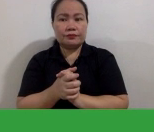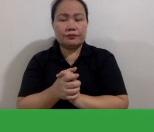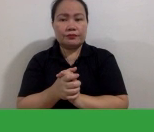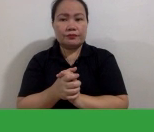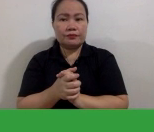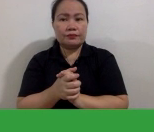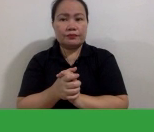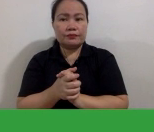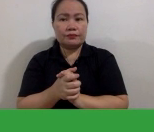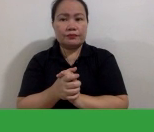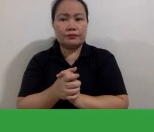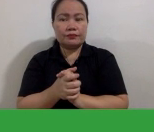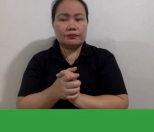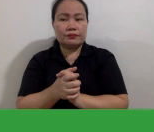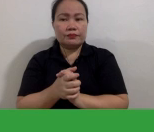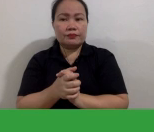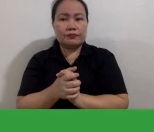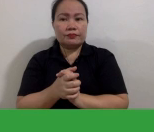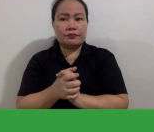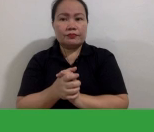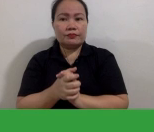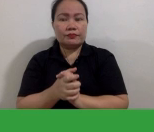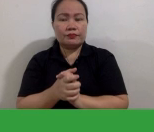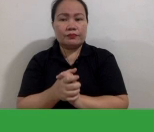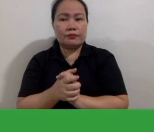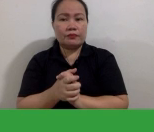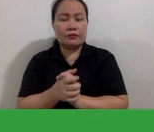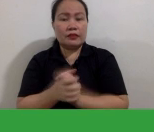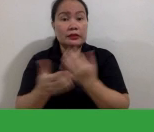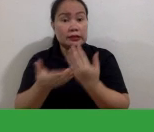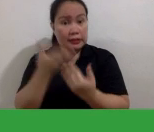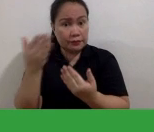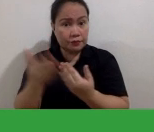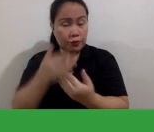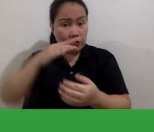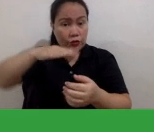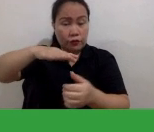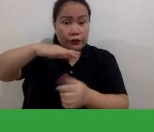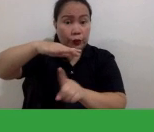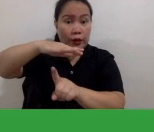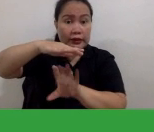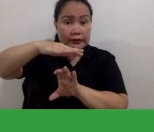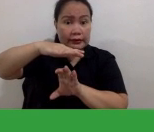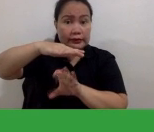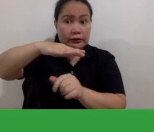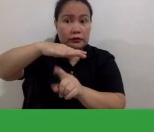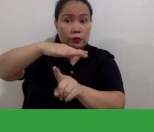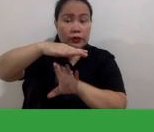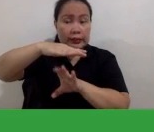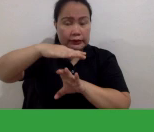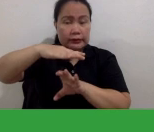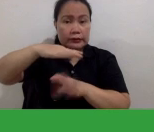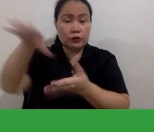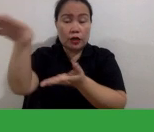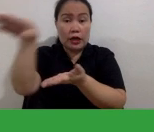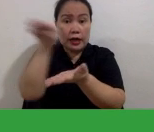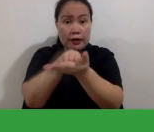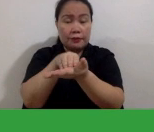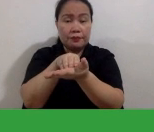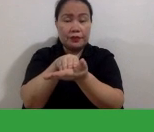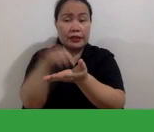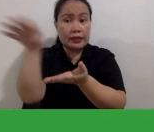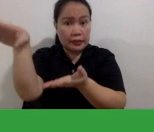paano natin i-convert si 3/4 o 0.75 sa percent naman? So, ito yung fraction, ito